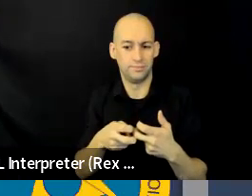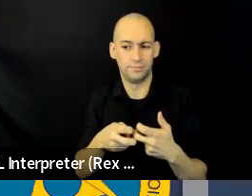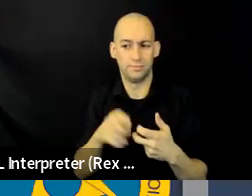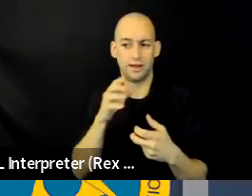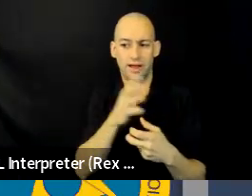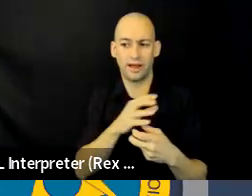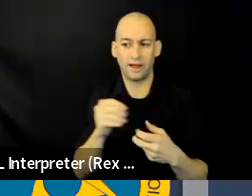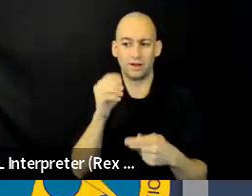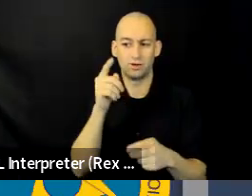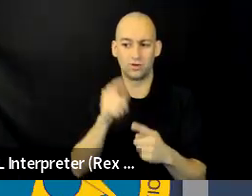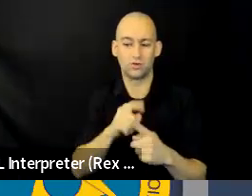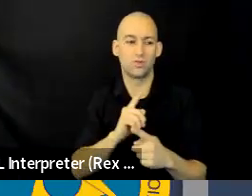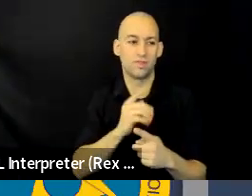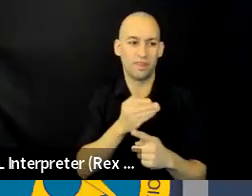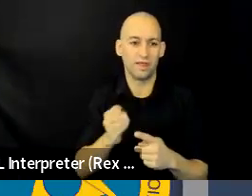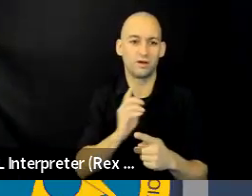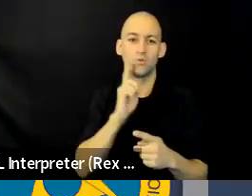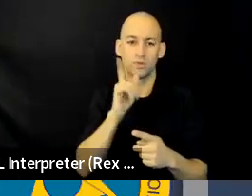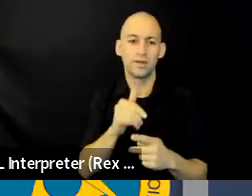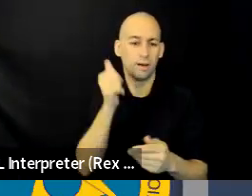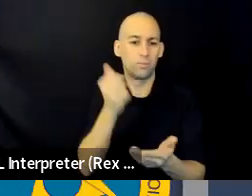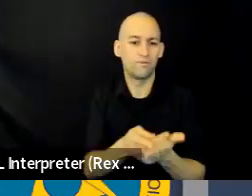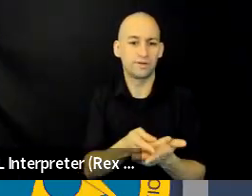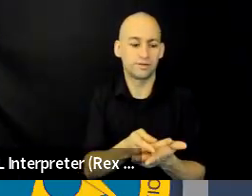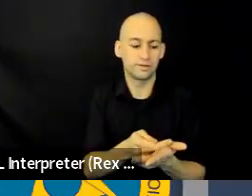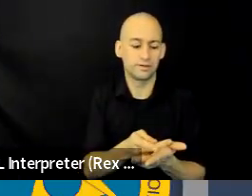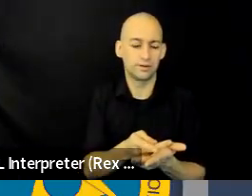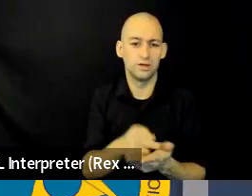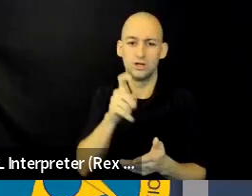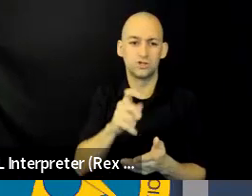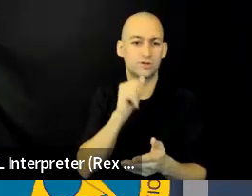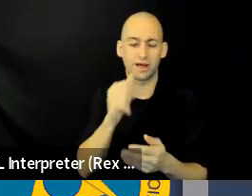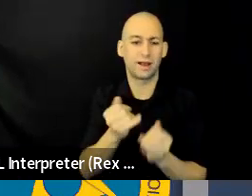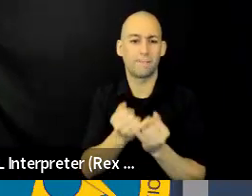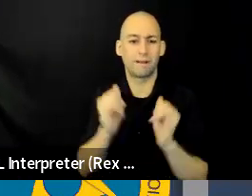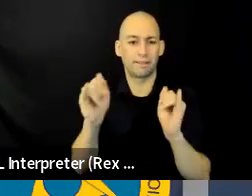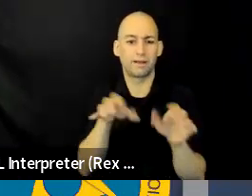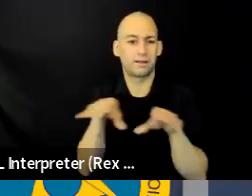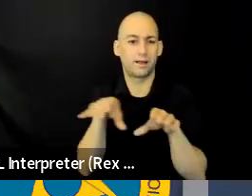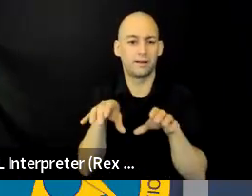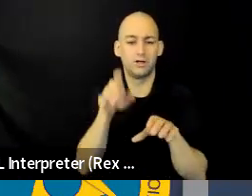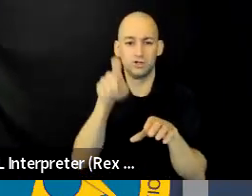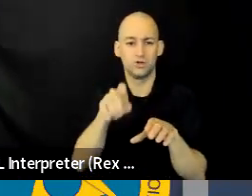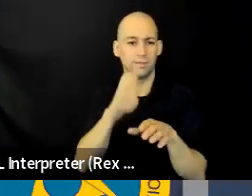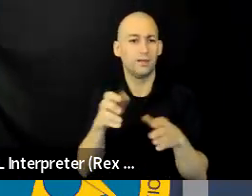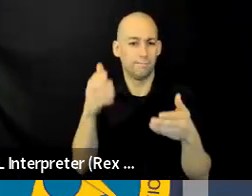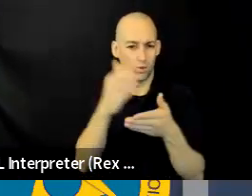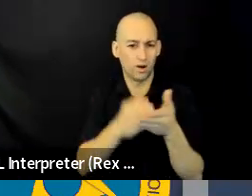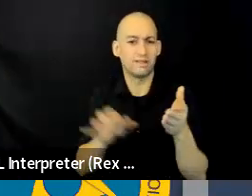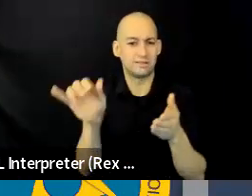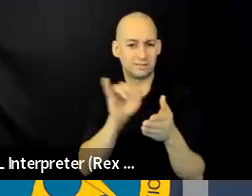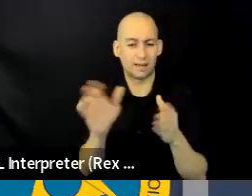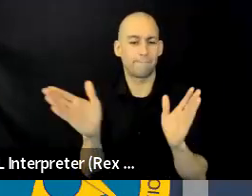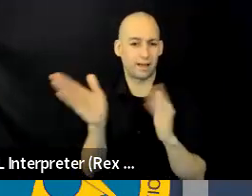into the actual thing that we're approving. They shouldn't be independently done. They should be all part of the same package. So thank